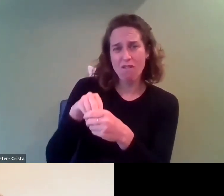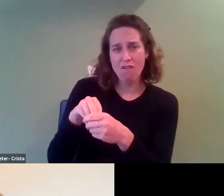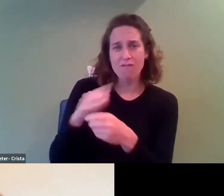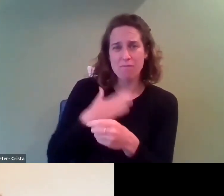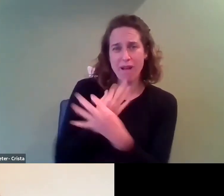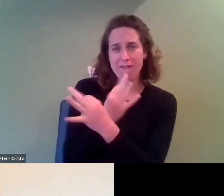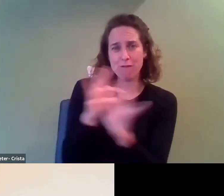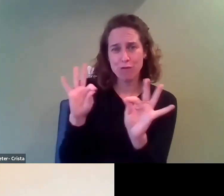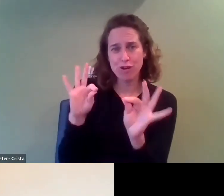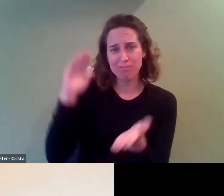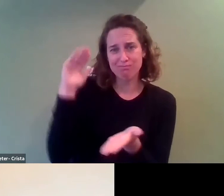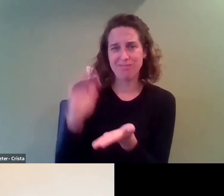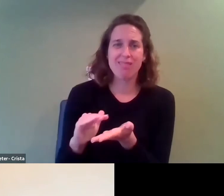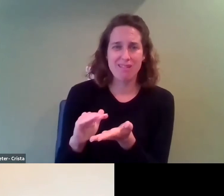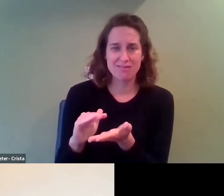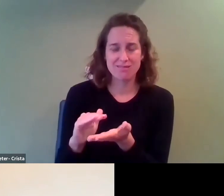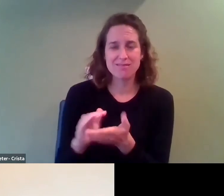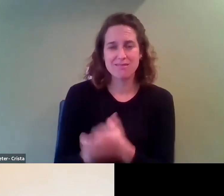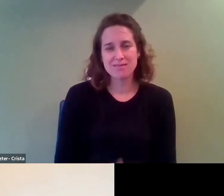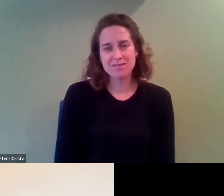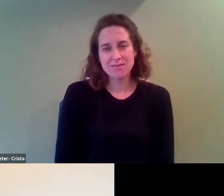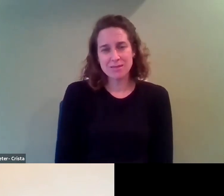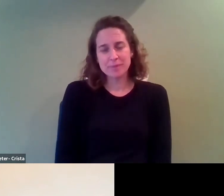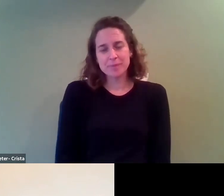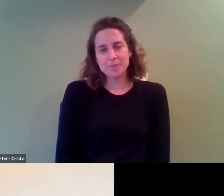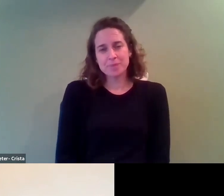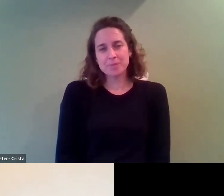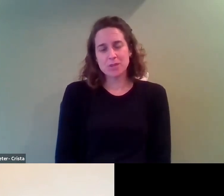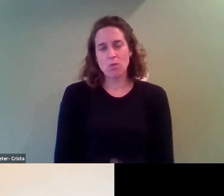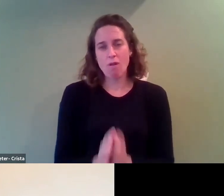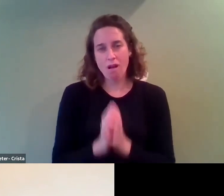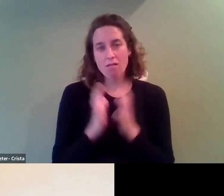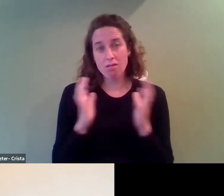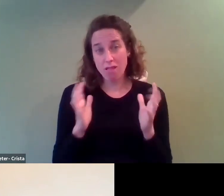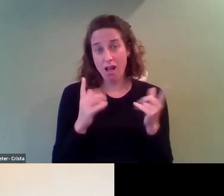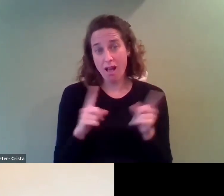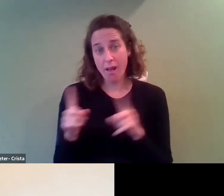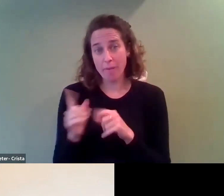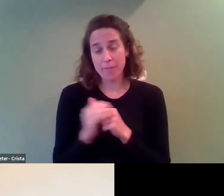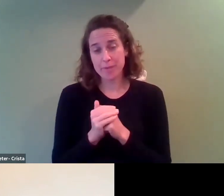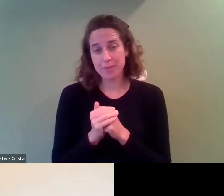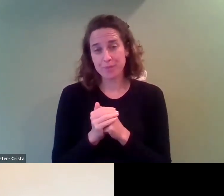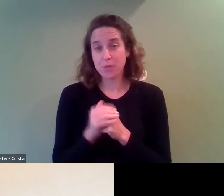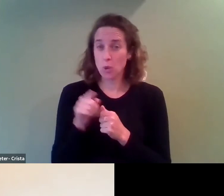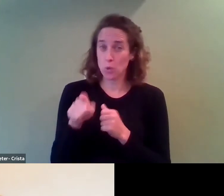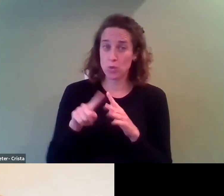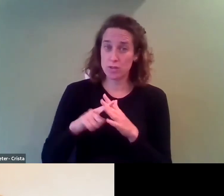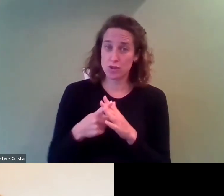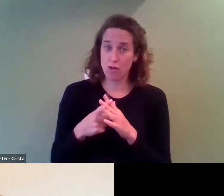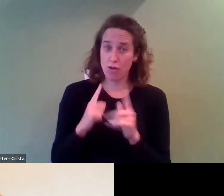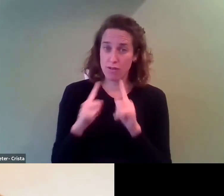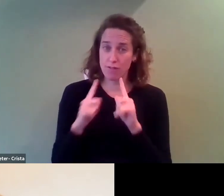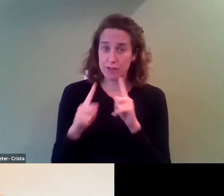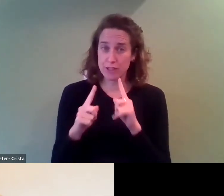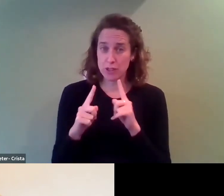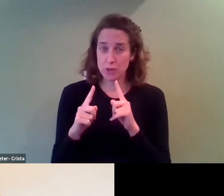Yeah. my world. So I think that there's a lot of that going on. And you started this whole conversation with the